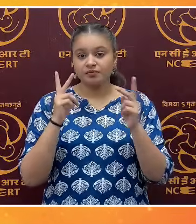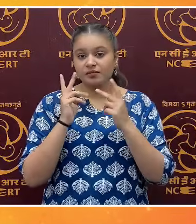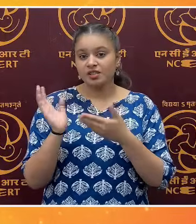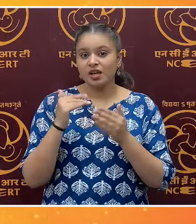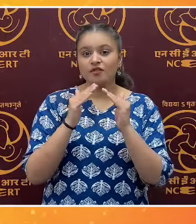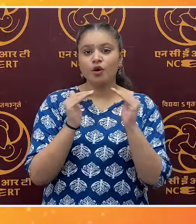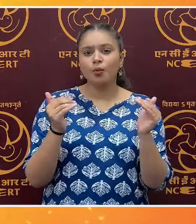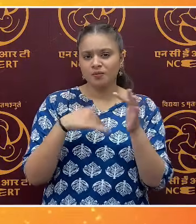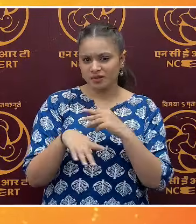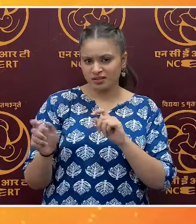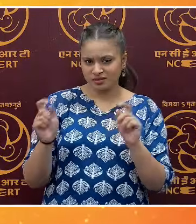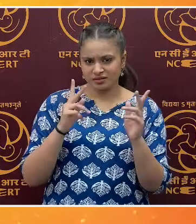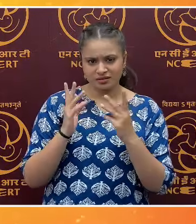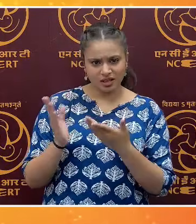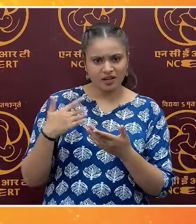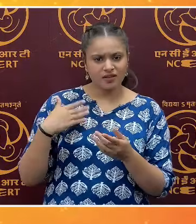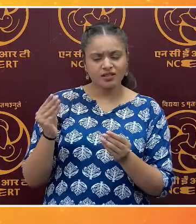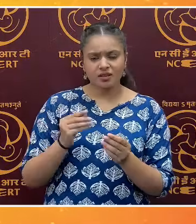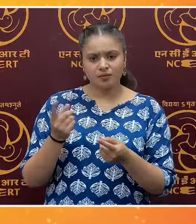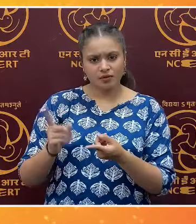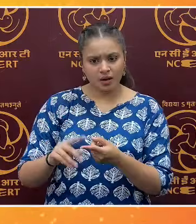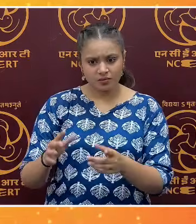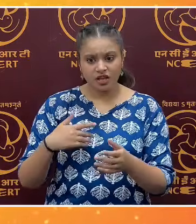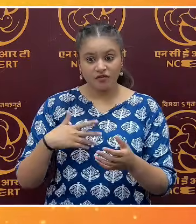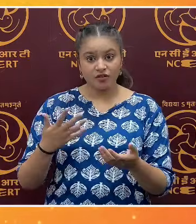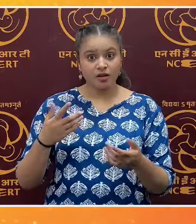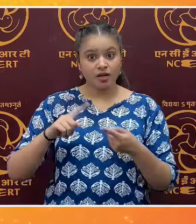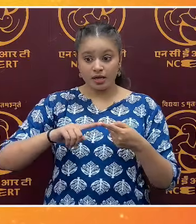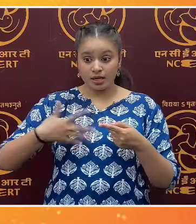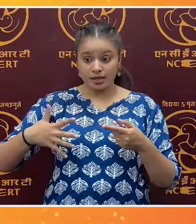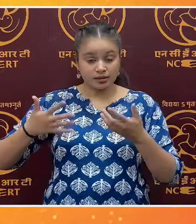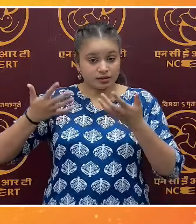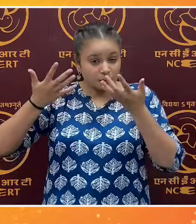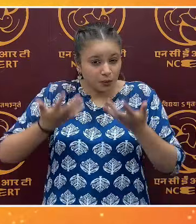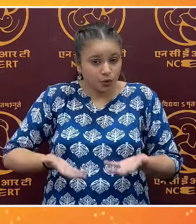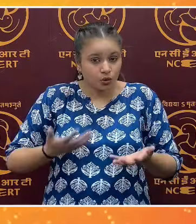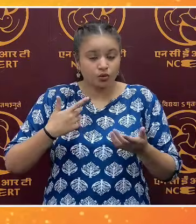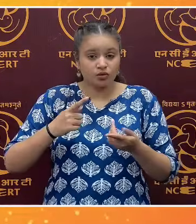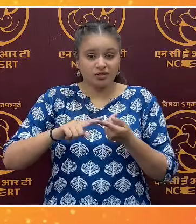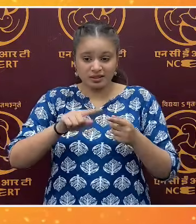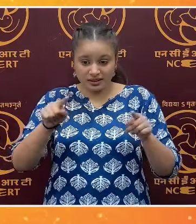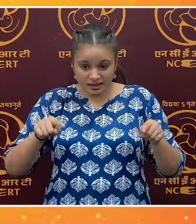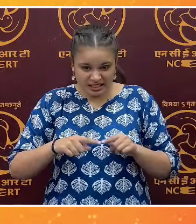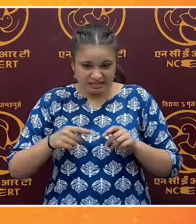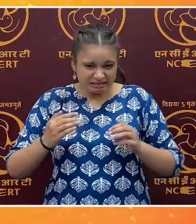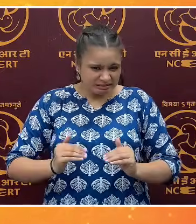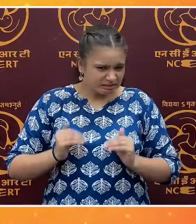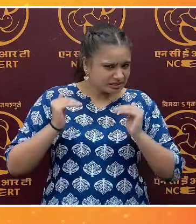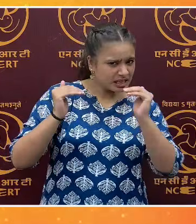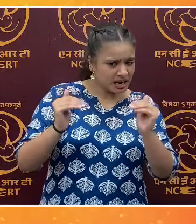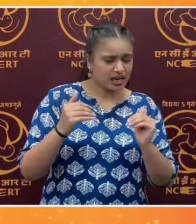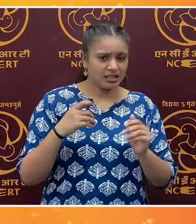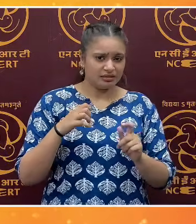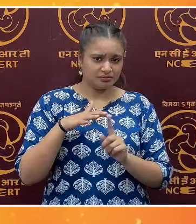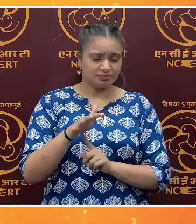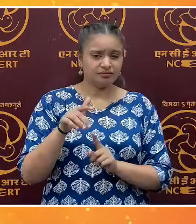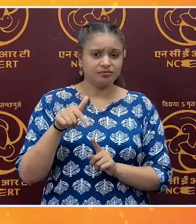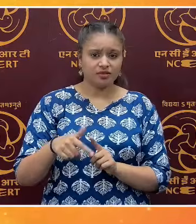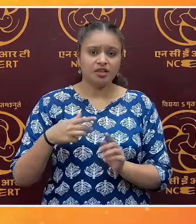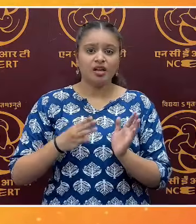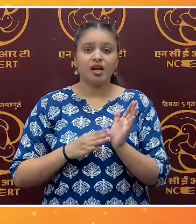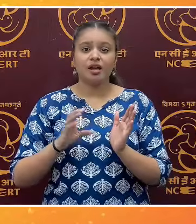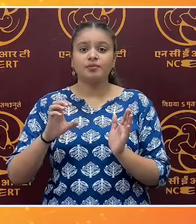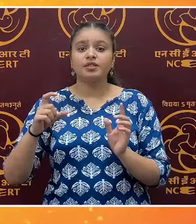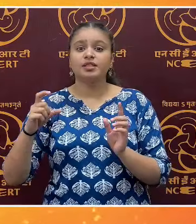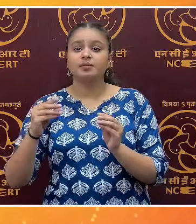homes also. Sometimes what happens, due to overloading or due to high current influx of a high current, the MCBs